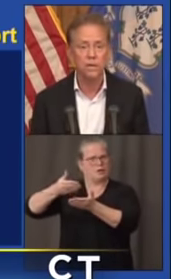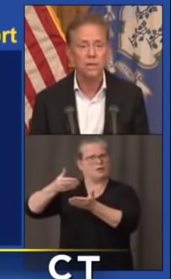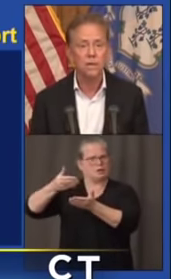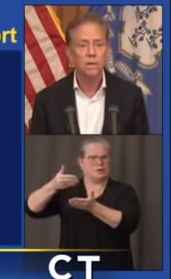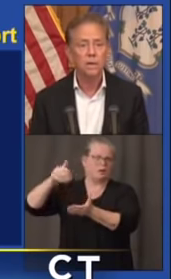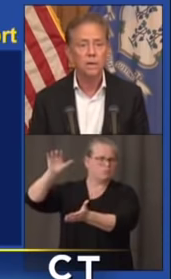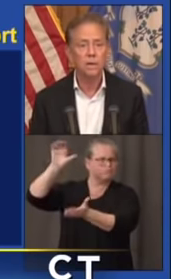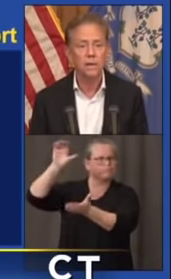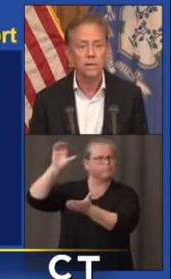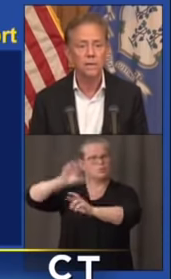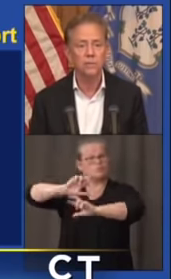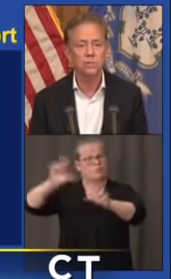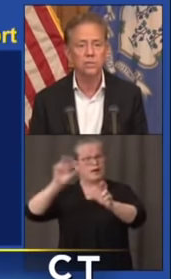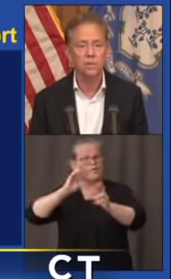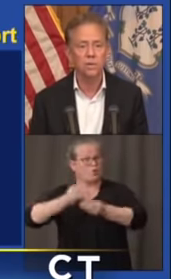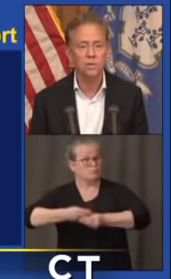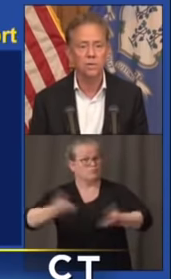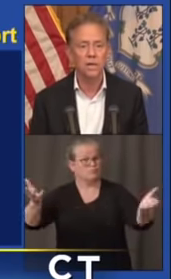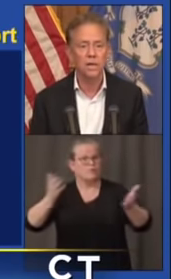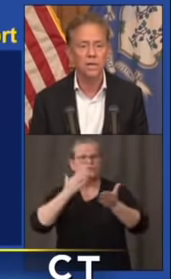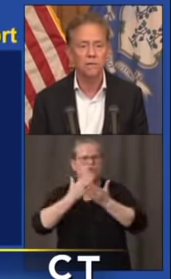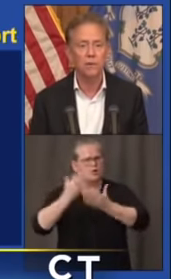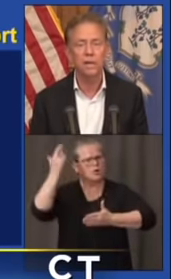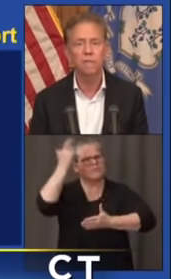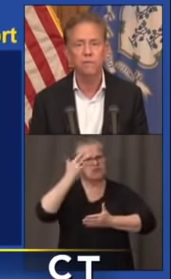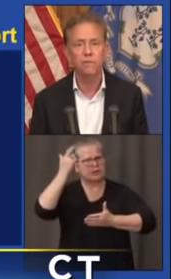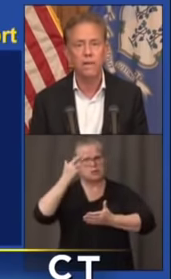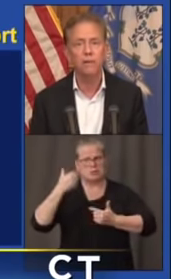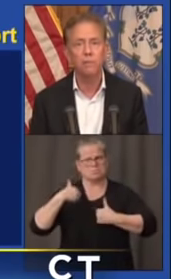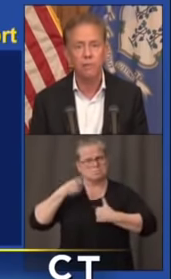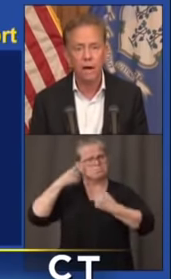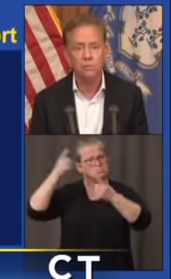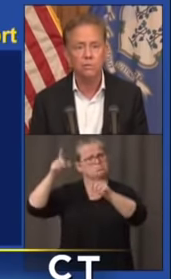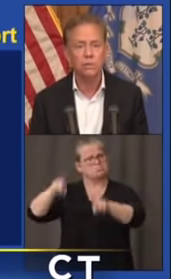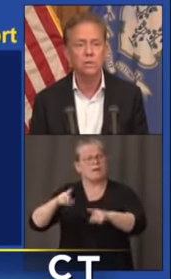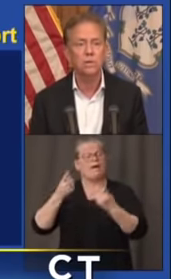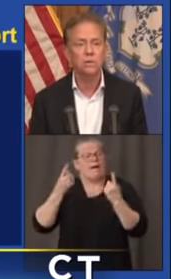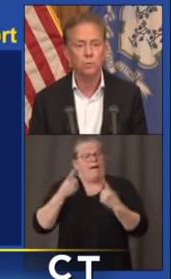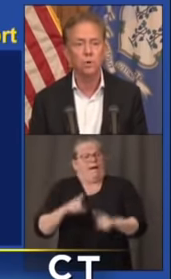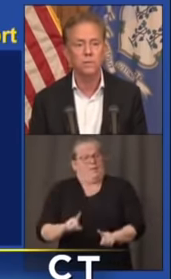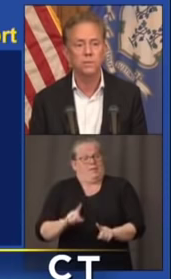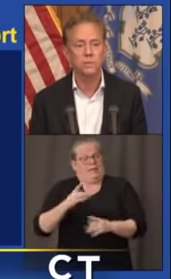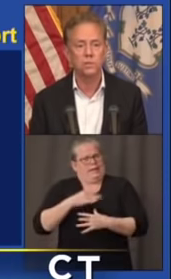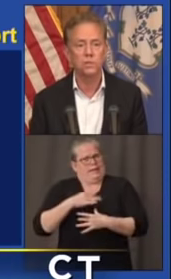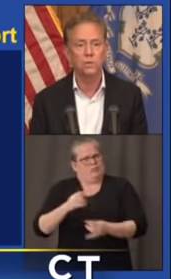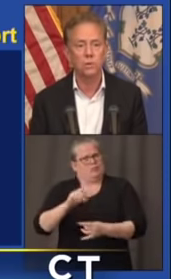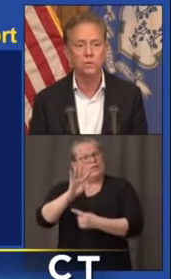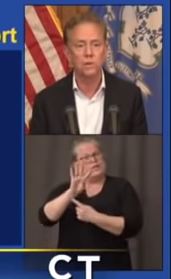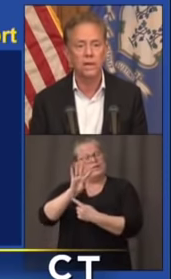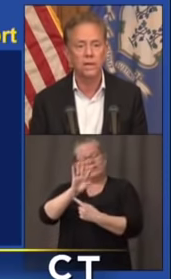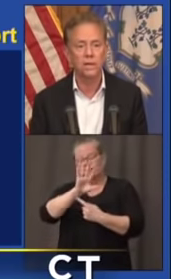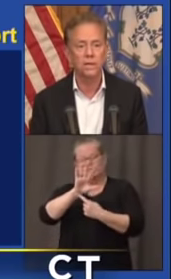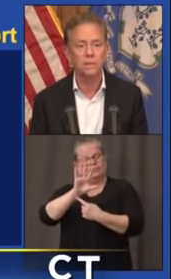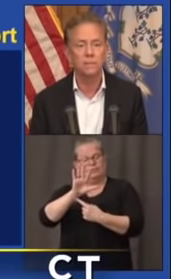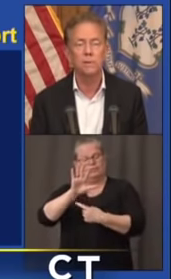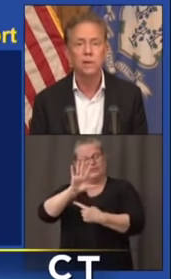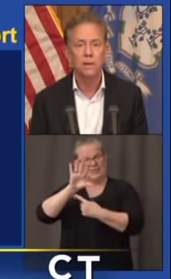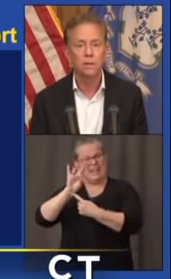say. And it's just interesting, again, that we had 58,000 small businesses across